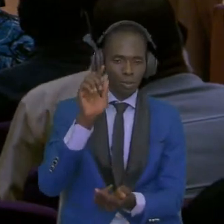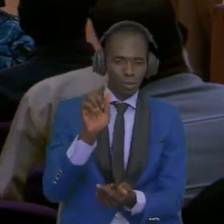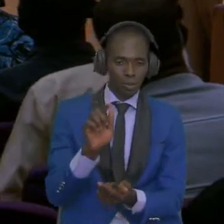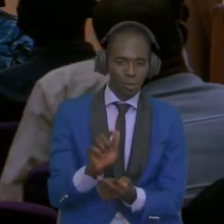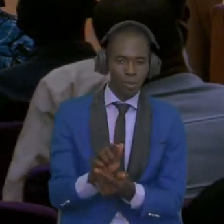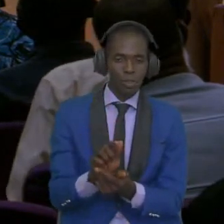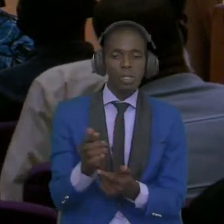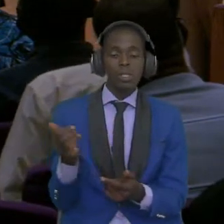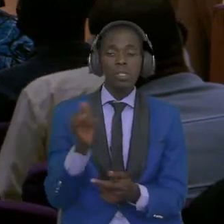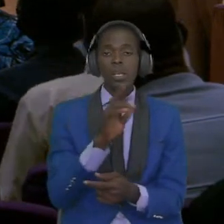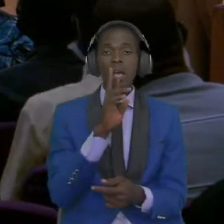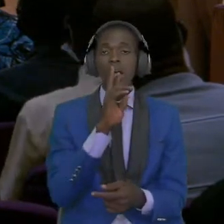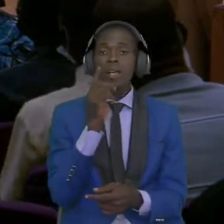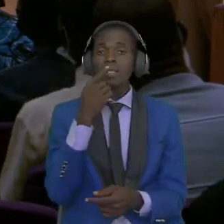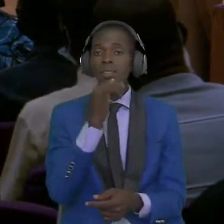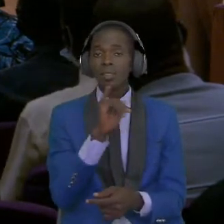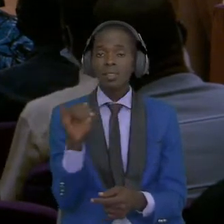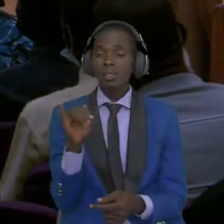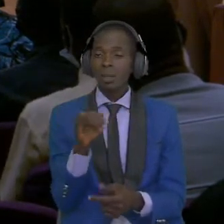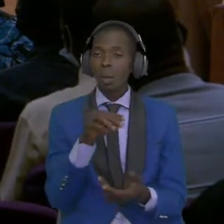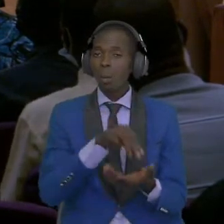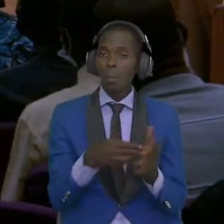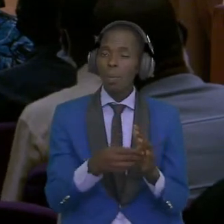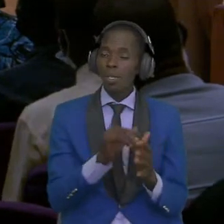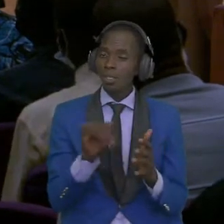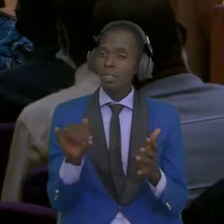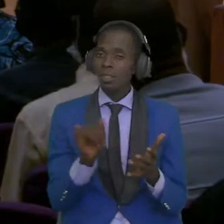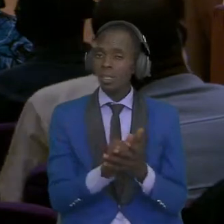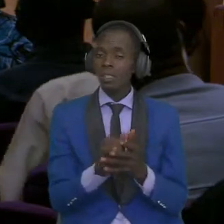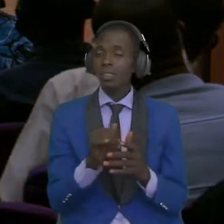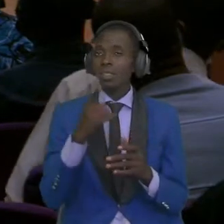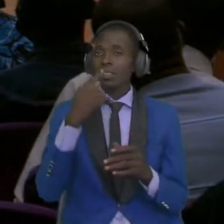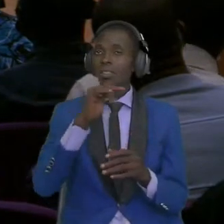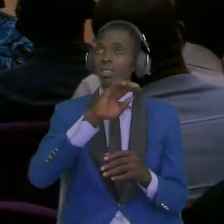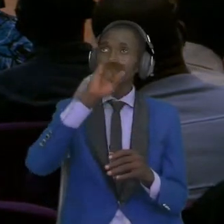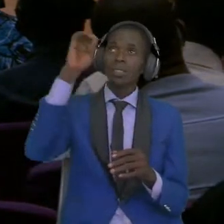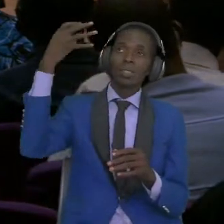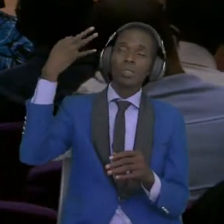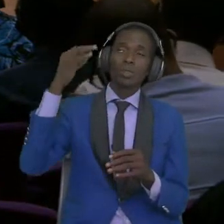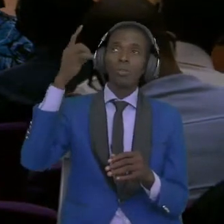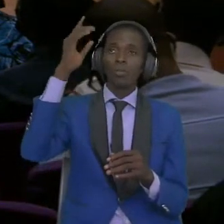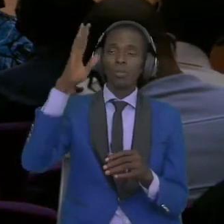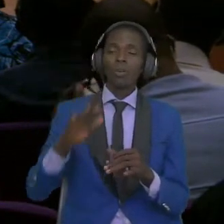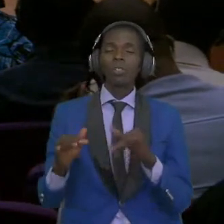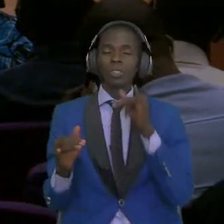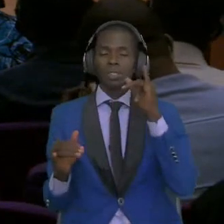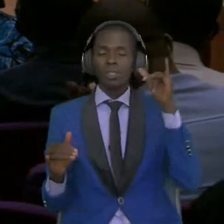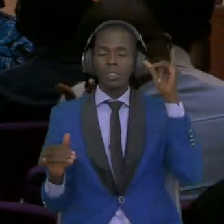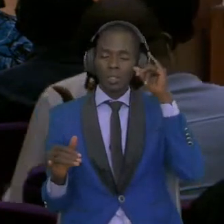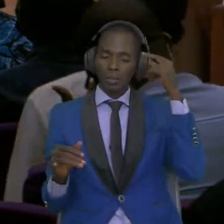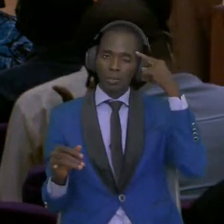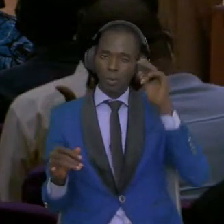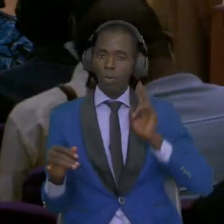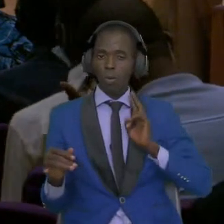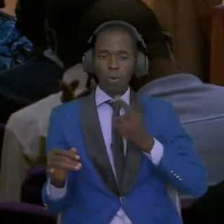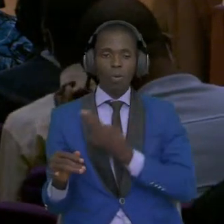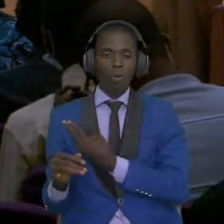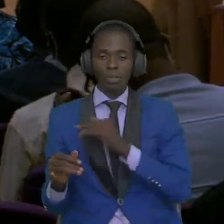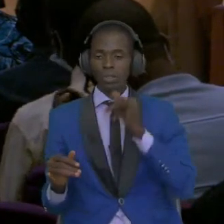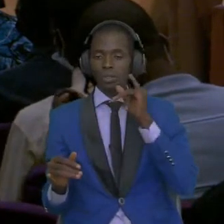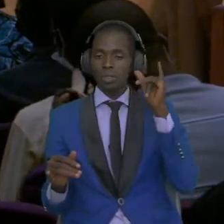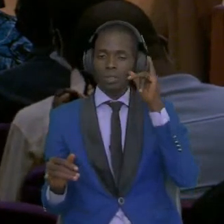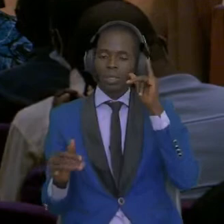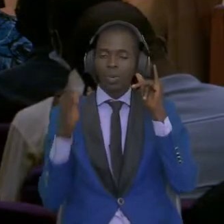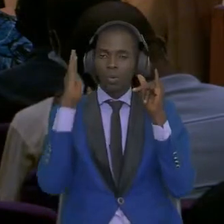that the grace of God available yesterday, available for us today, will not be available for